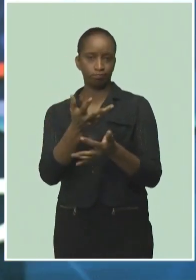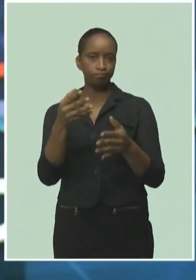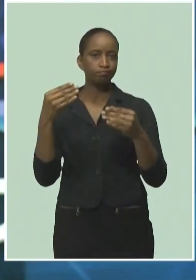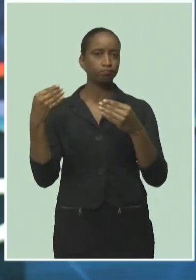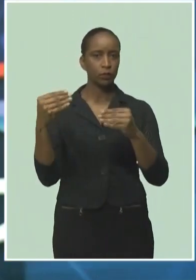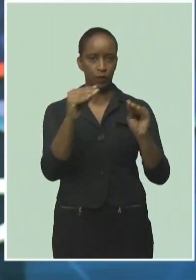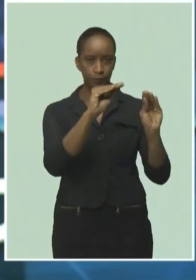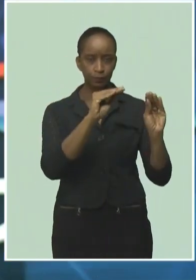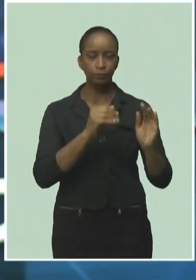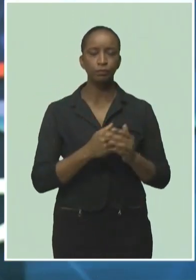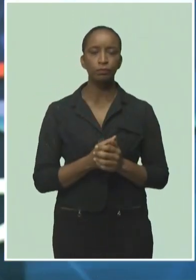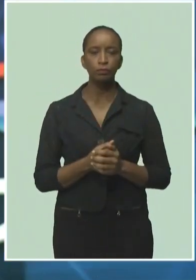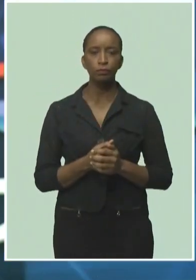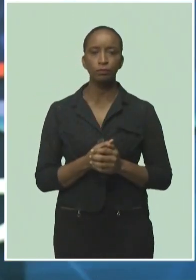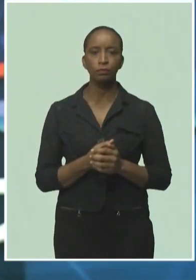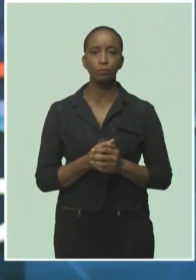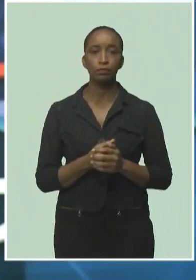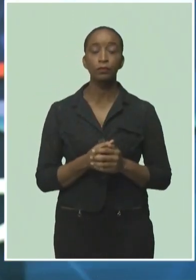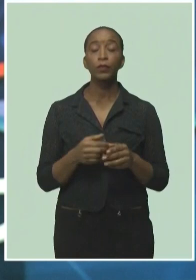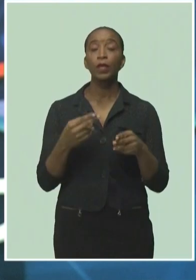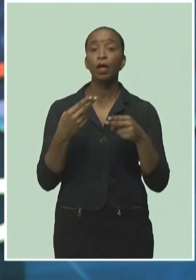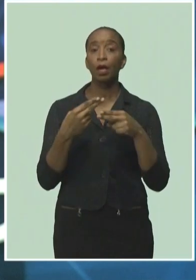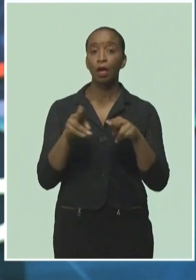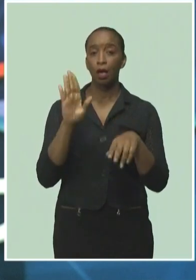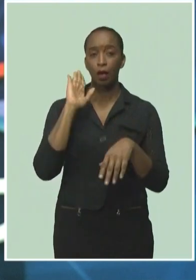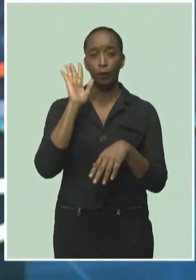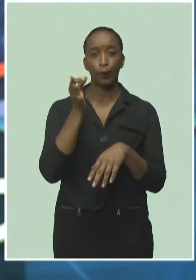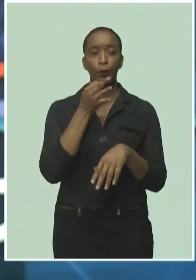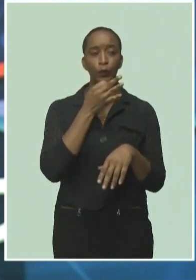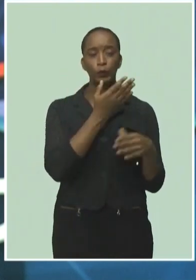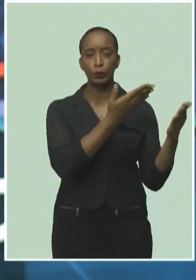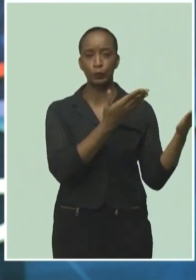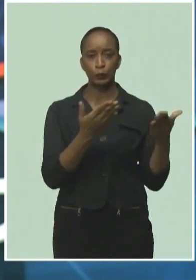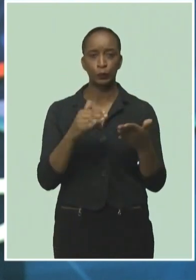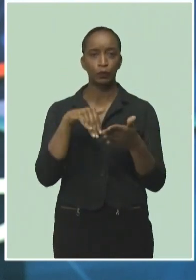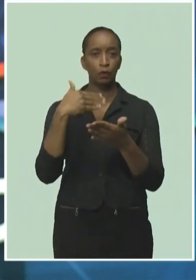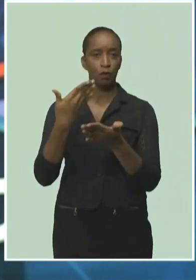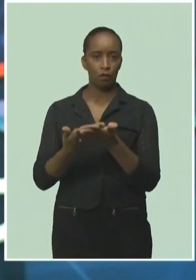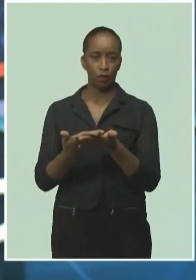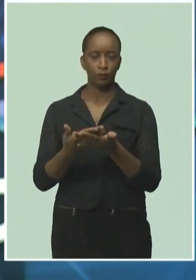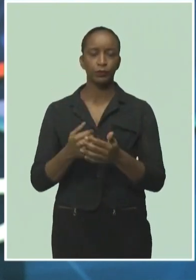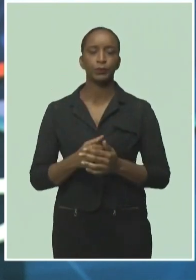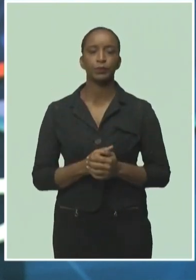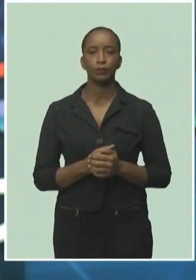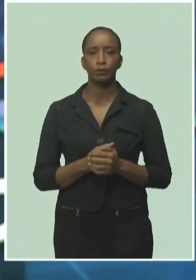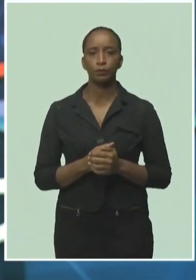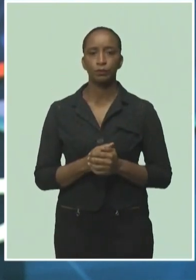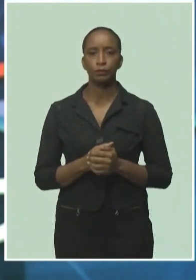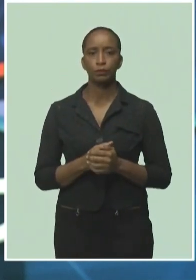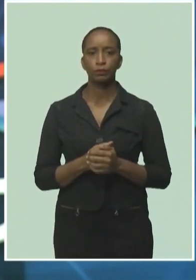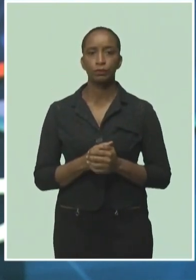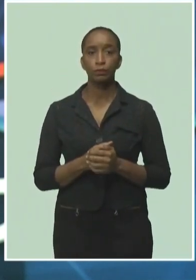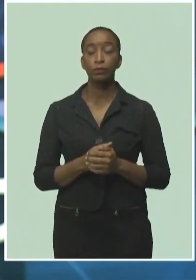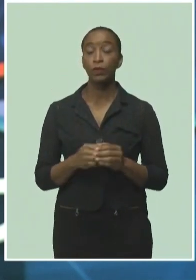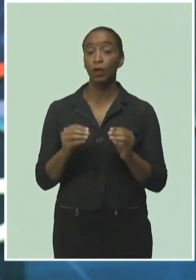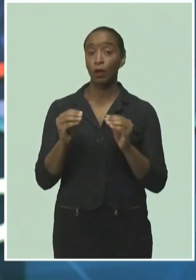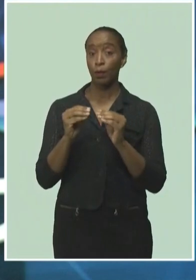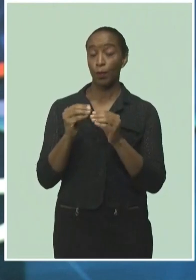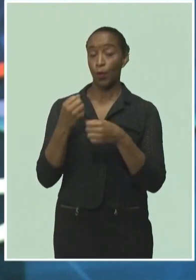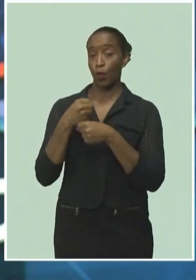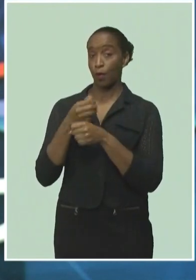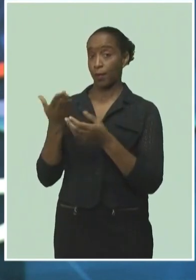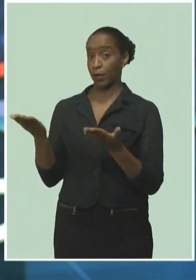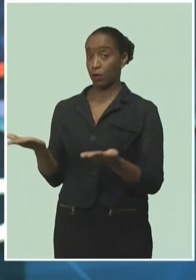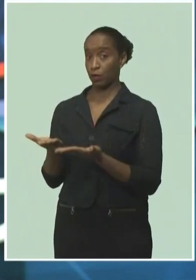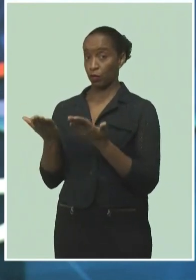Well, those eggs are expected to be in Barbados in a matter of days. More Barbadian goods are to be made available to the